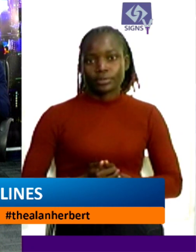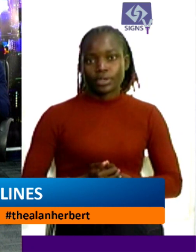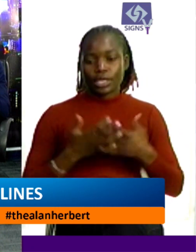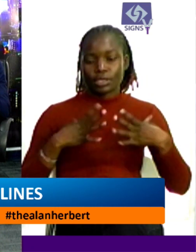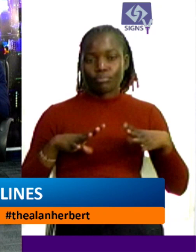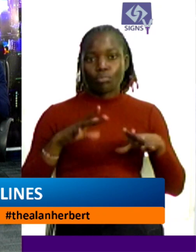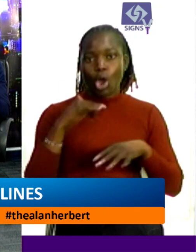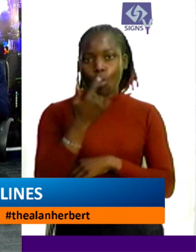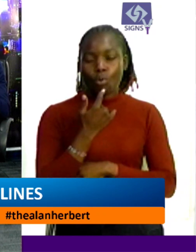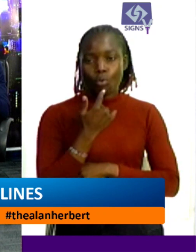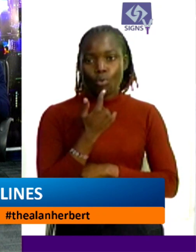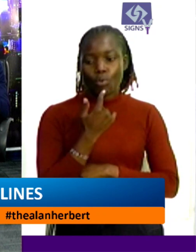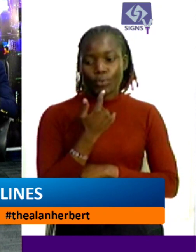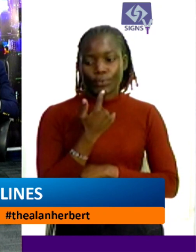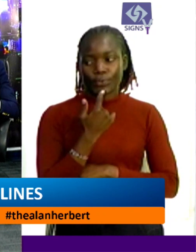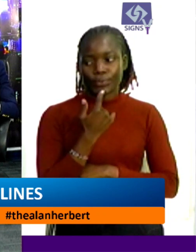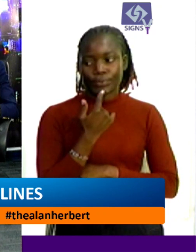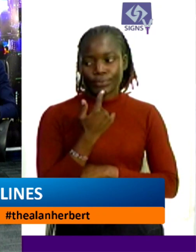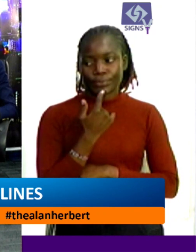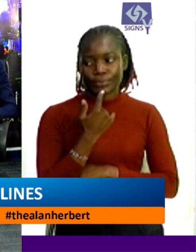people that we